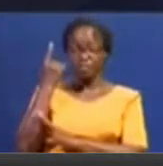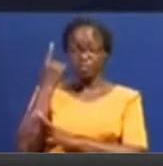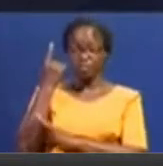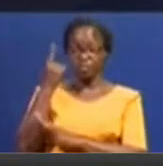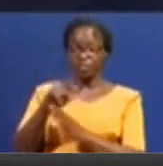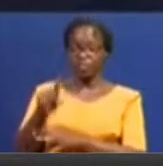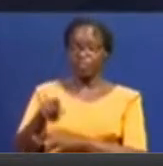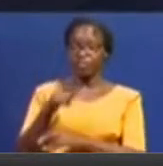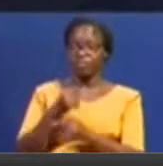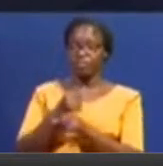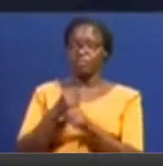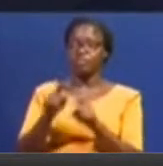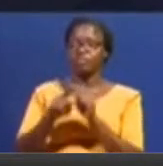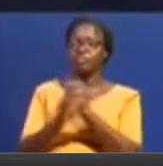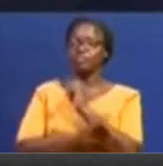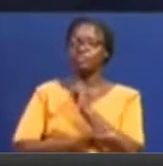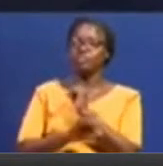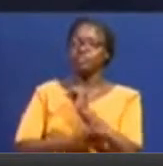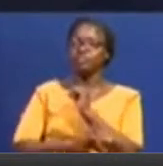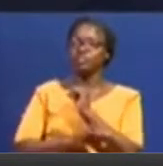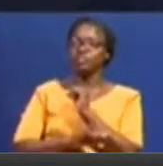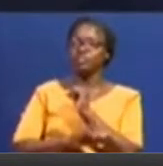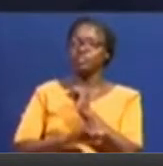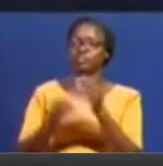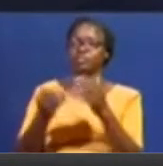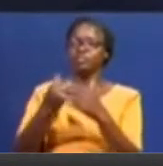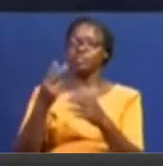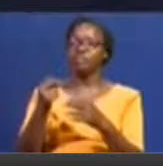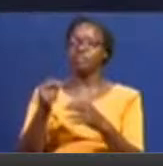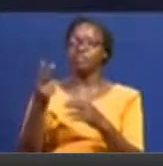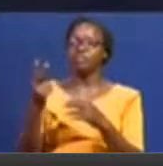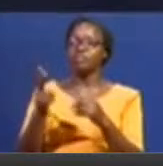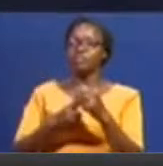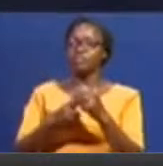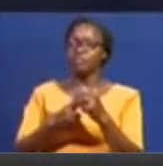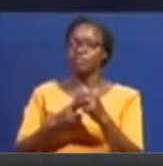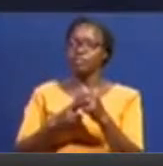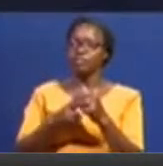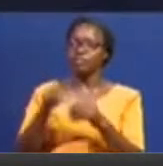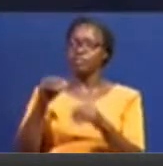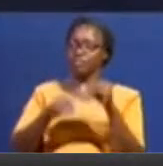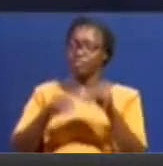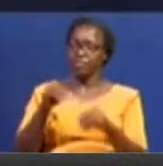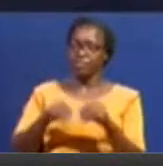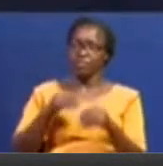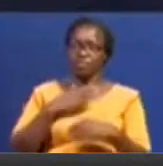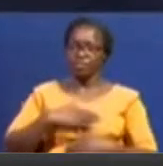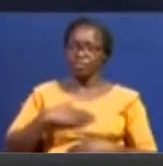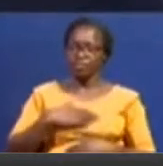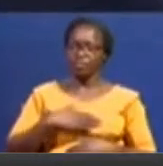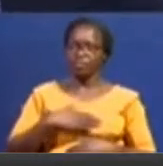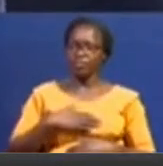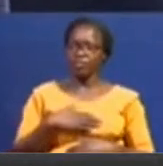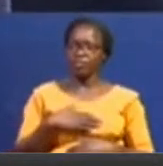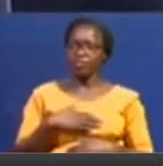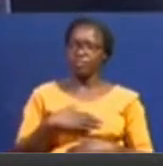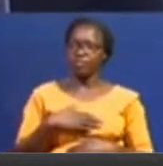what we need to do as a country before the 2027 general election, please,